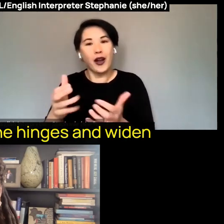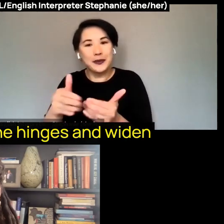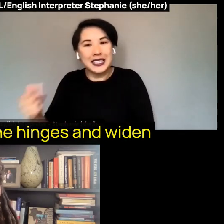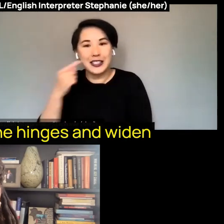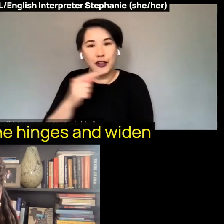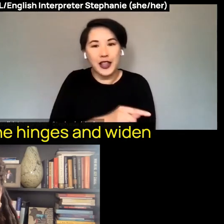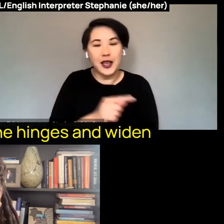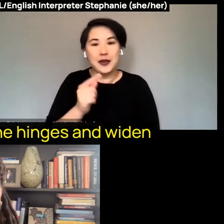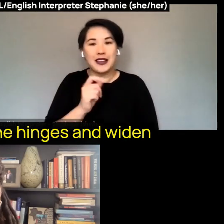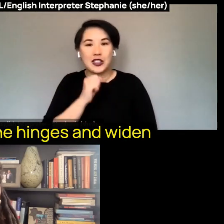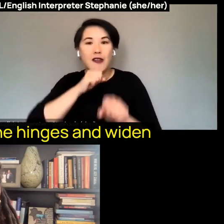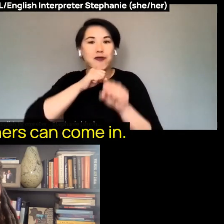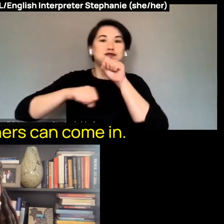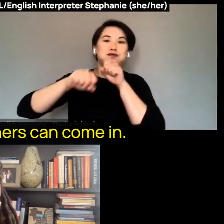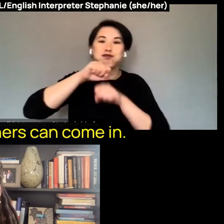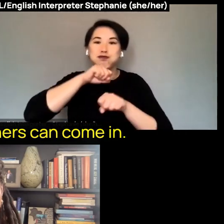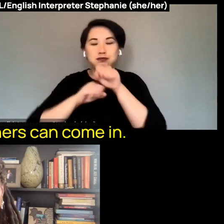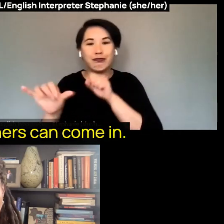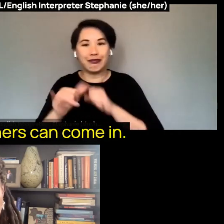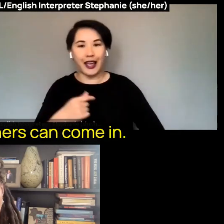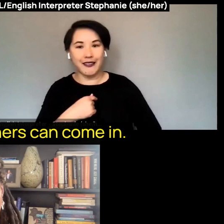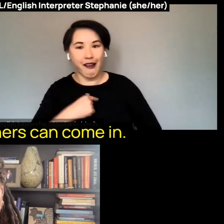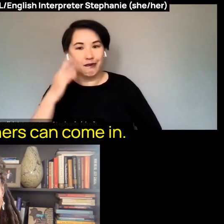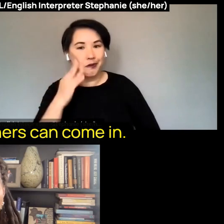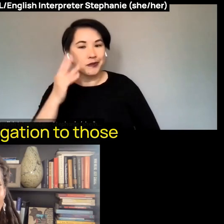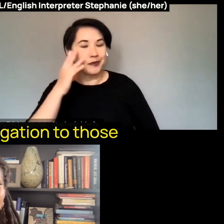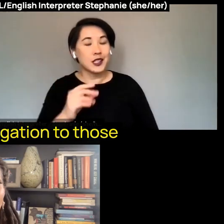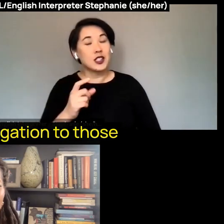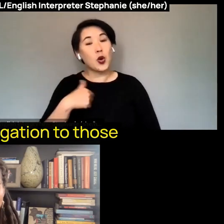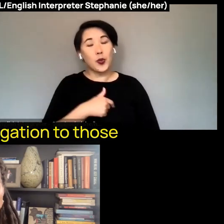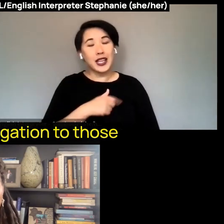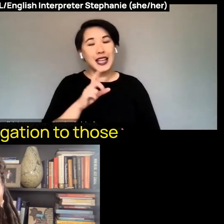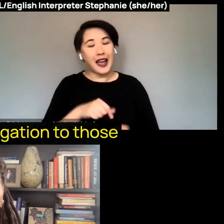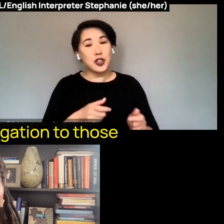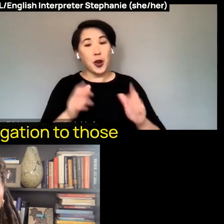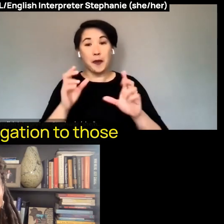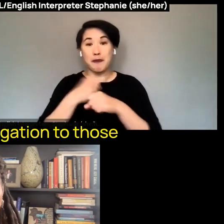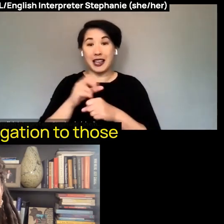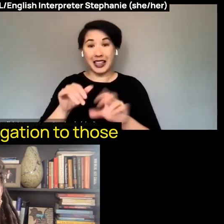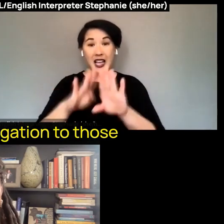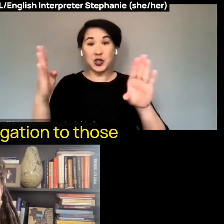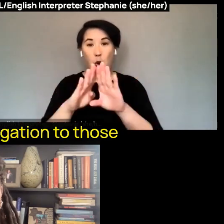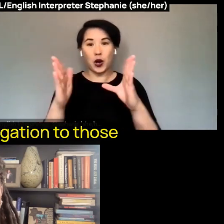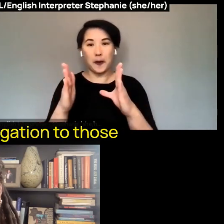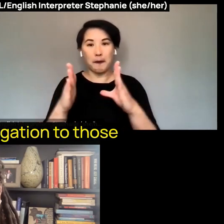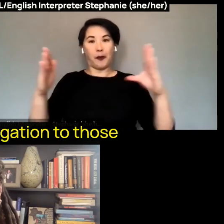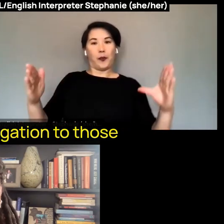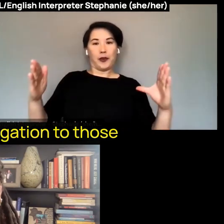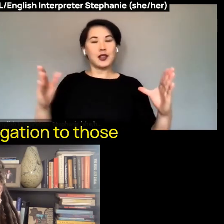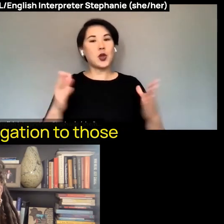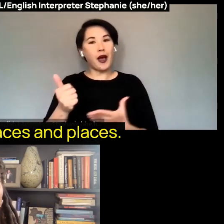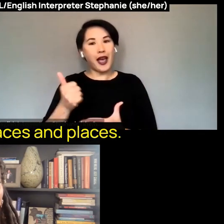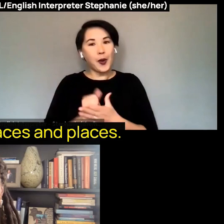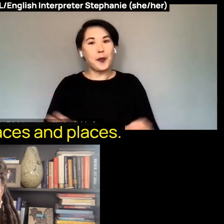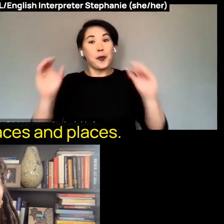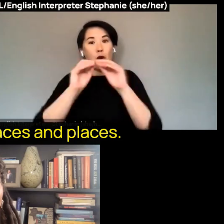you know, remove the hinges and widen the doors so that others can come in. I think that is an obligation to